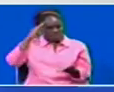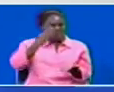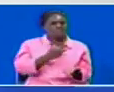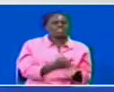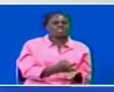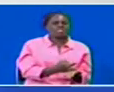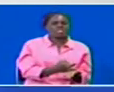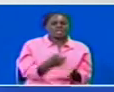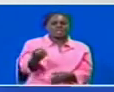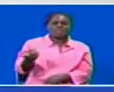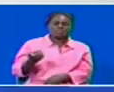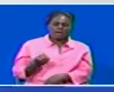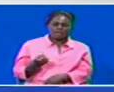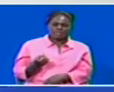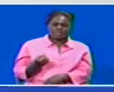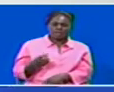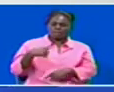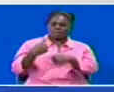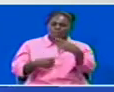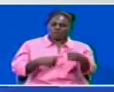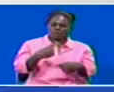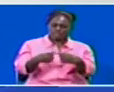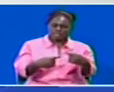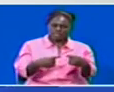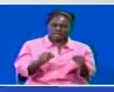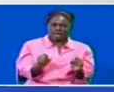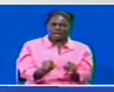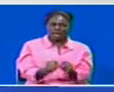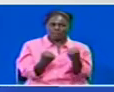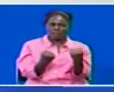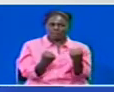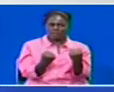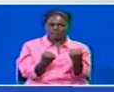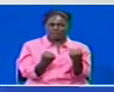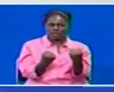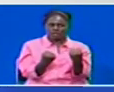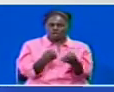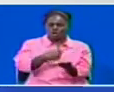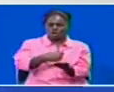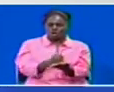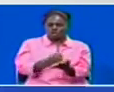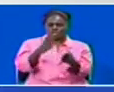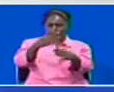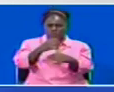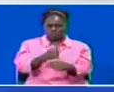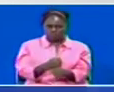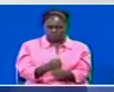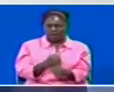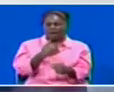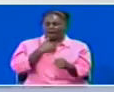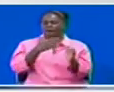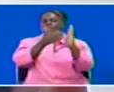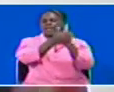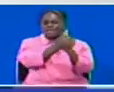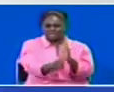faith demands that the process should have been done by an audit firm that has the expertise